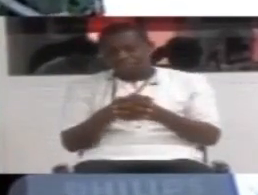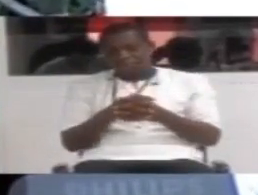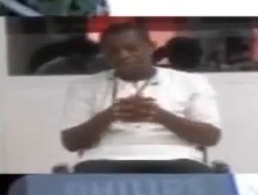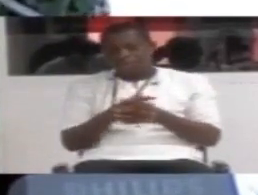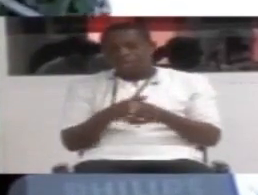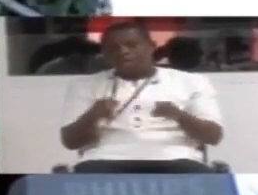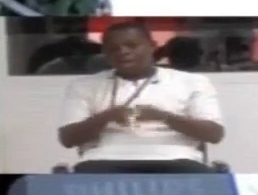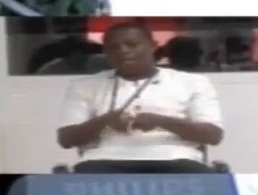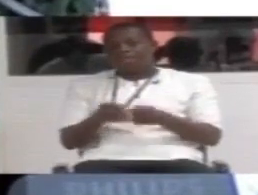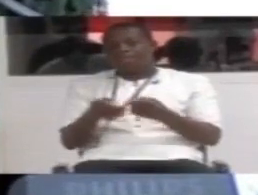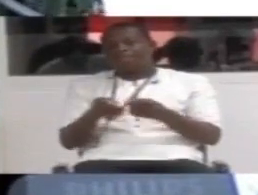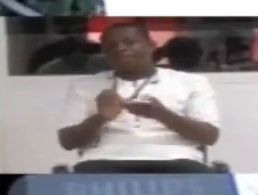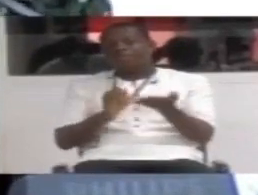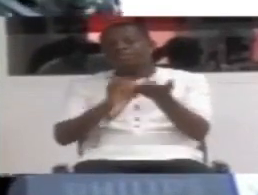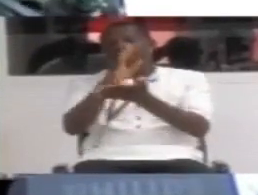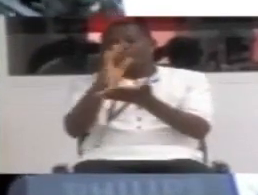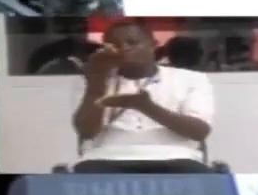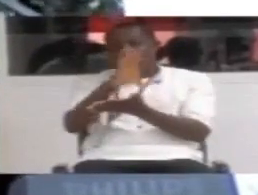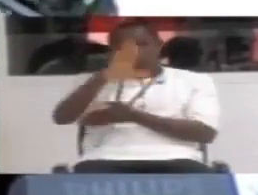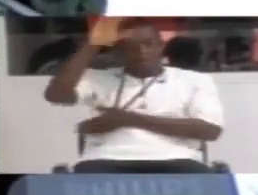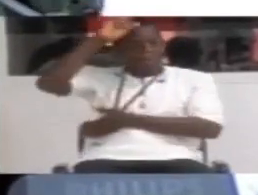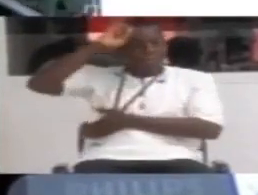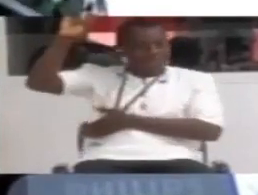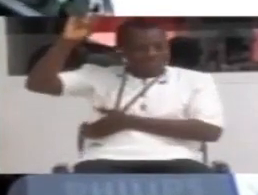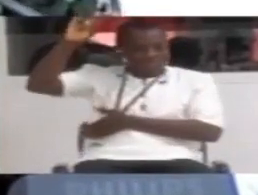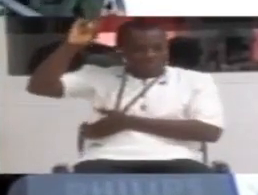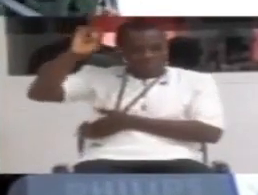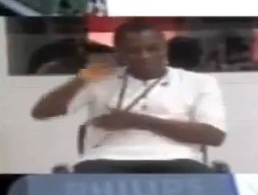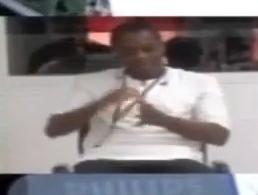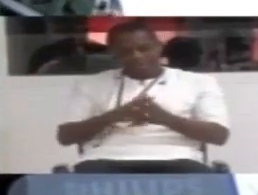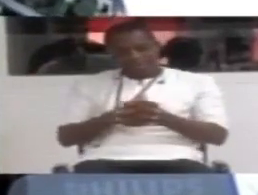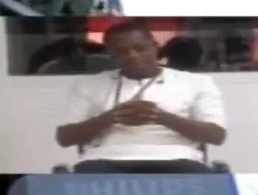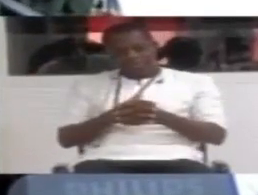ndigal amna bu joge ci bour bi. That there was an order from the